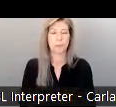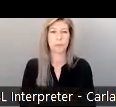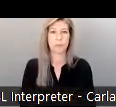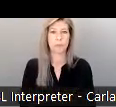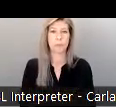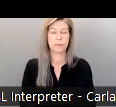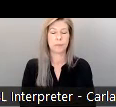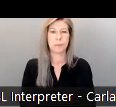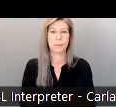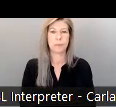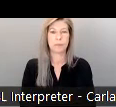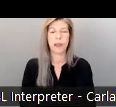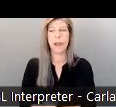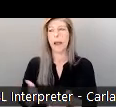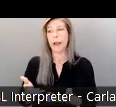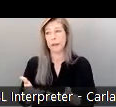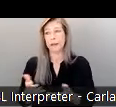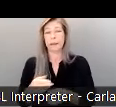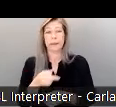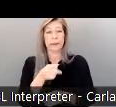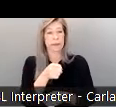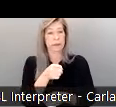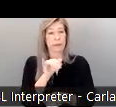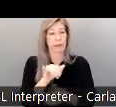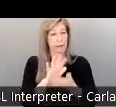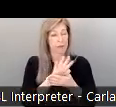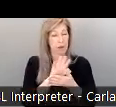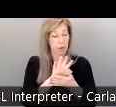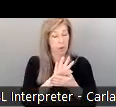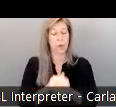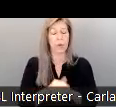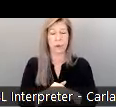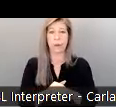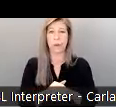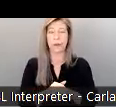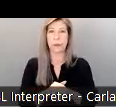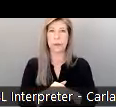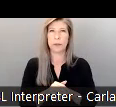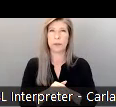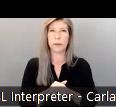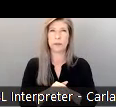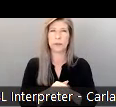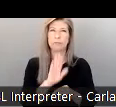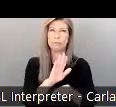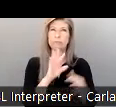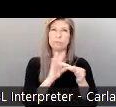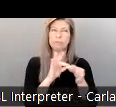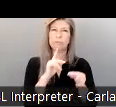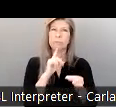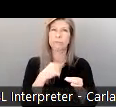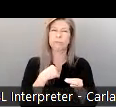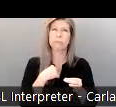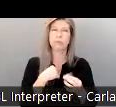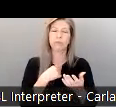So I love thinking about that video and thinking about our ancestors and also thinking about